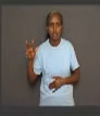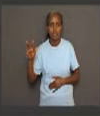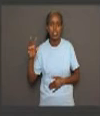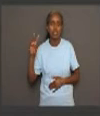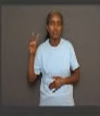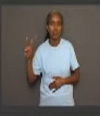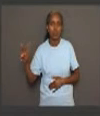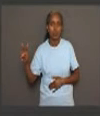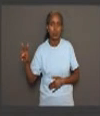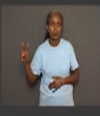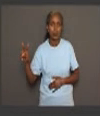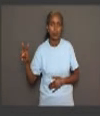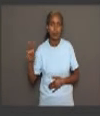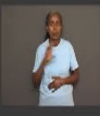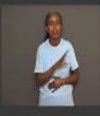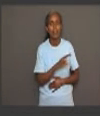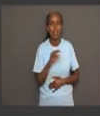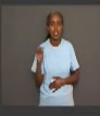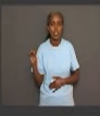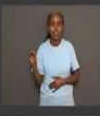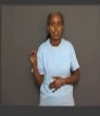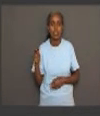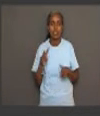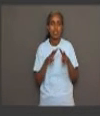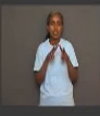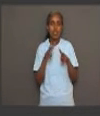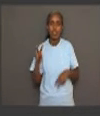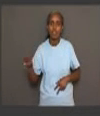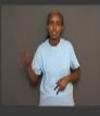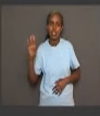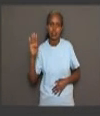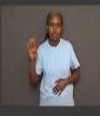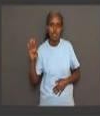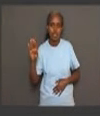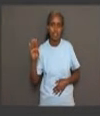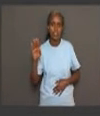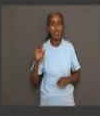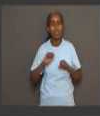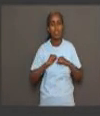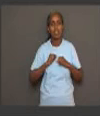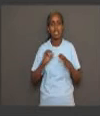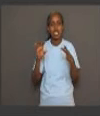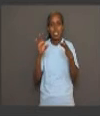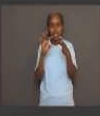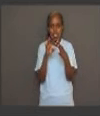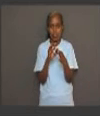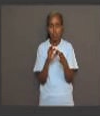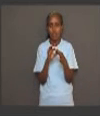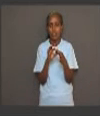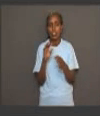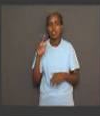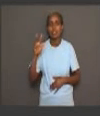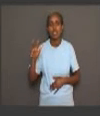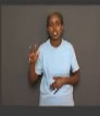3, 2, and vector B has the